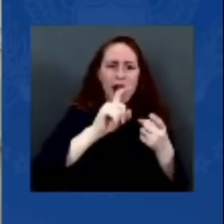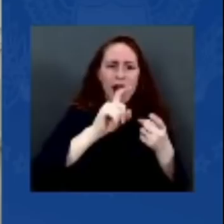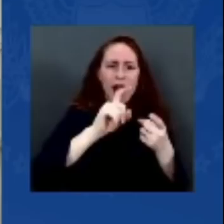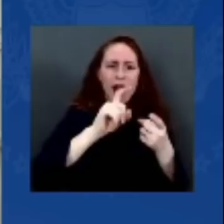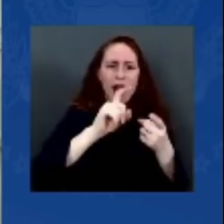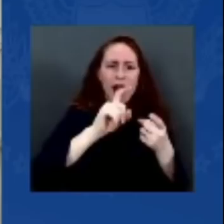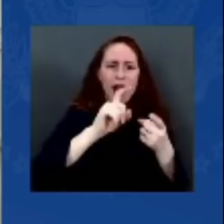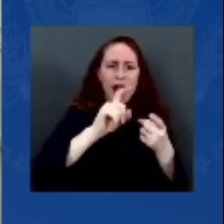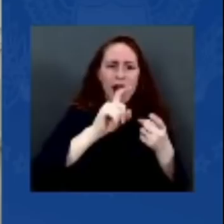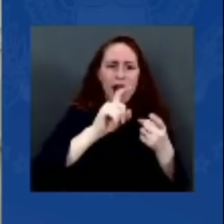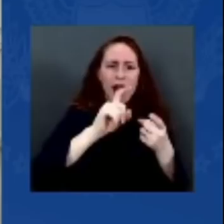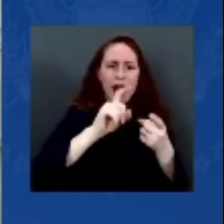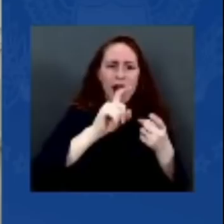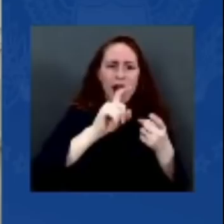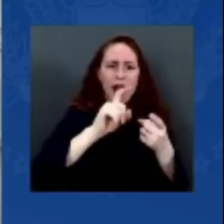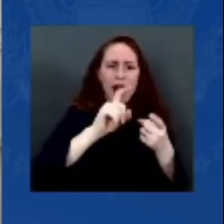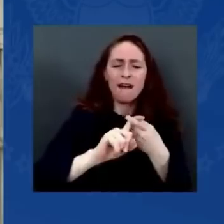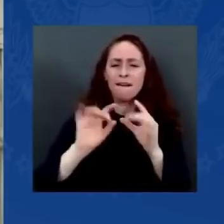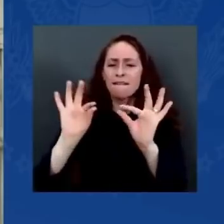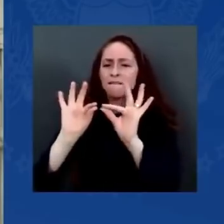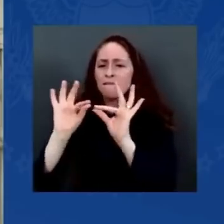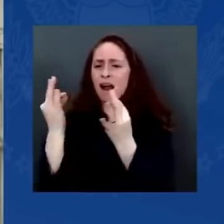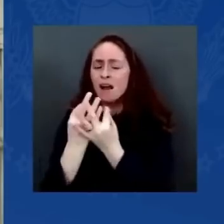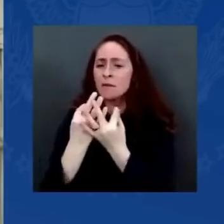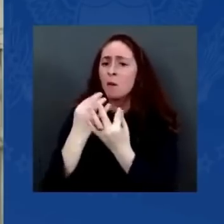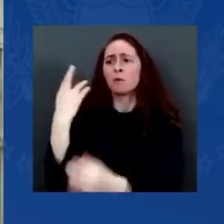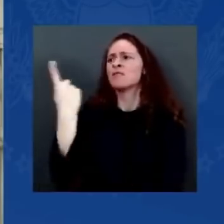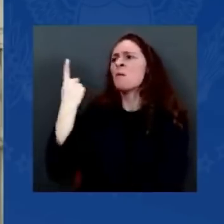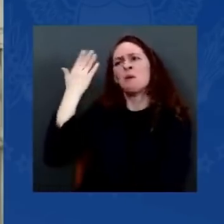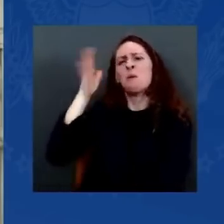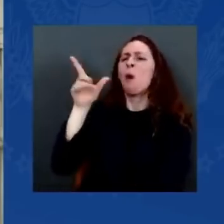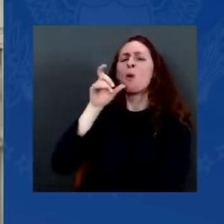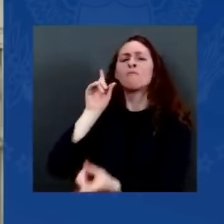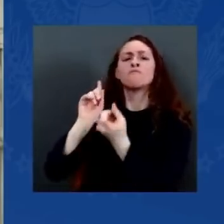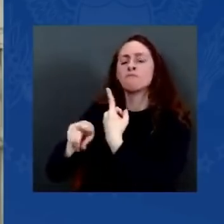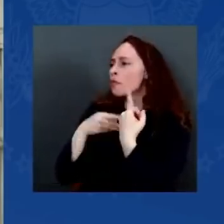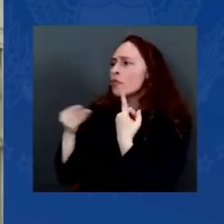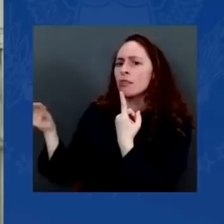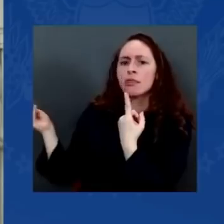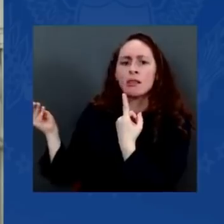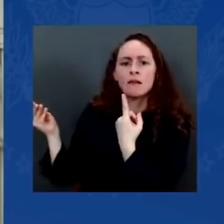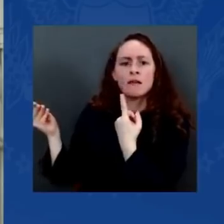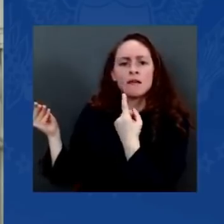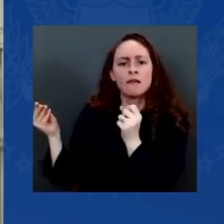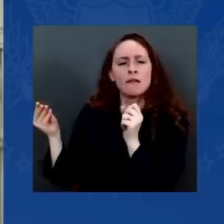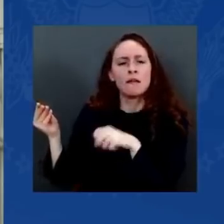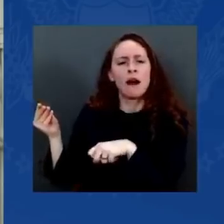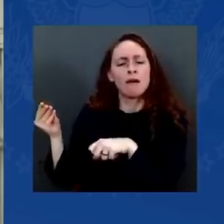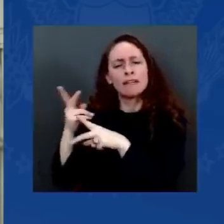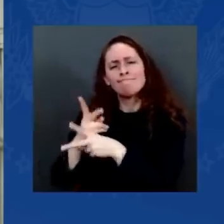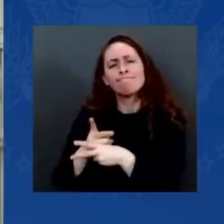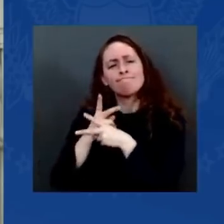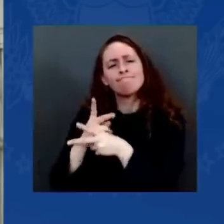gap. And he's not addressing that. The longer the virus is around, the more likely variants